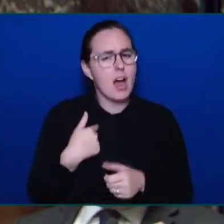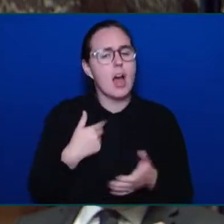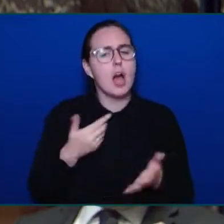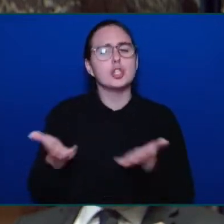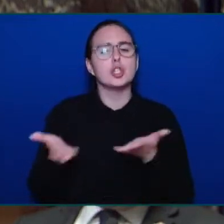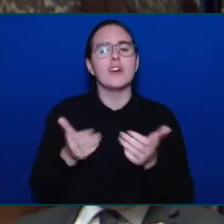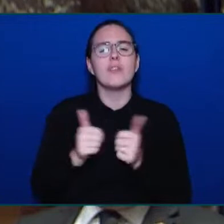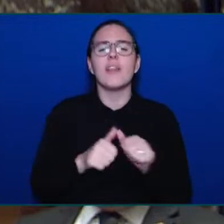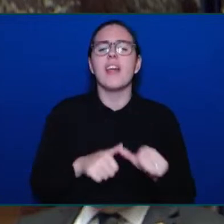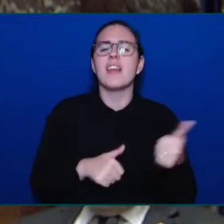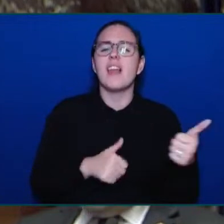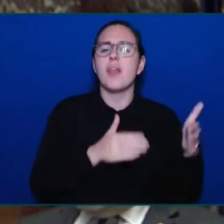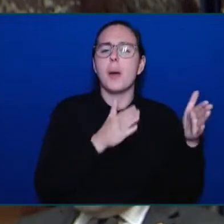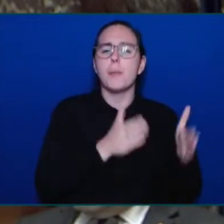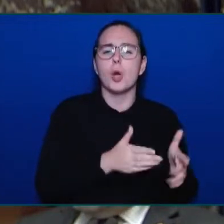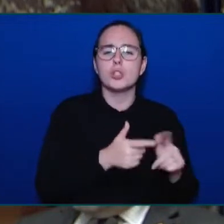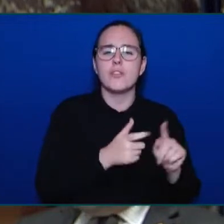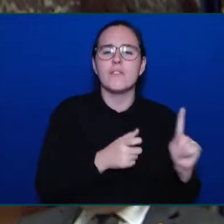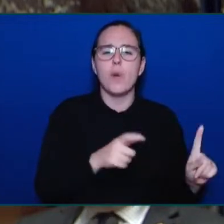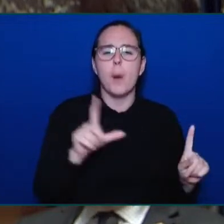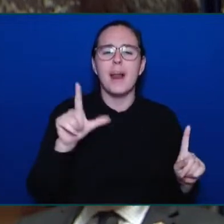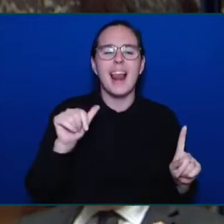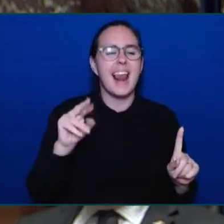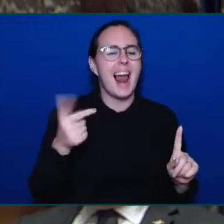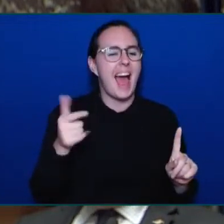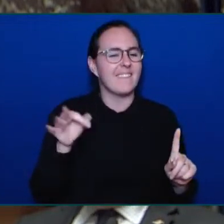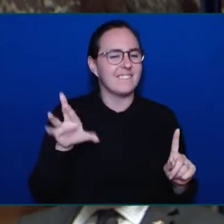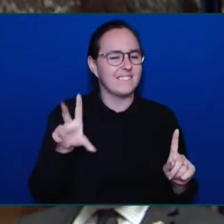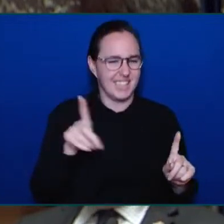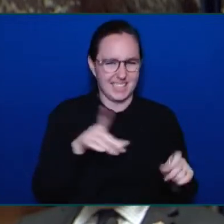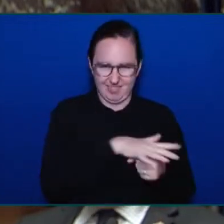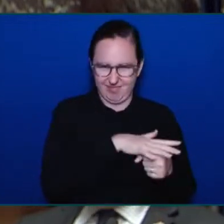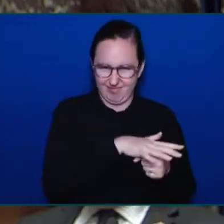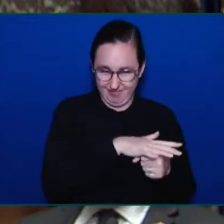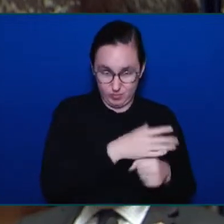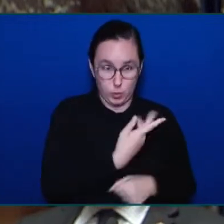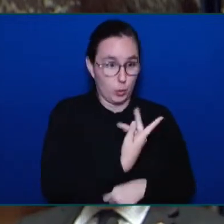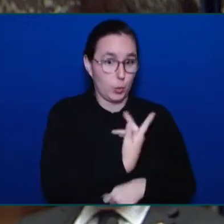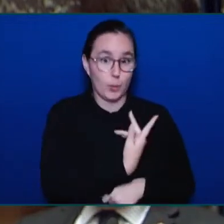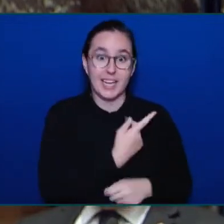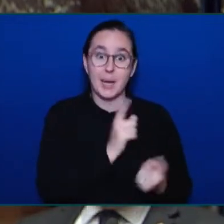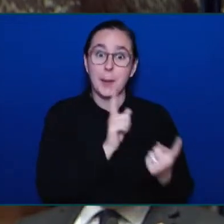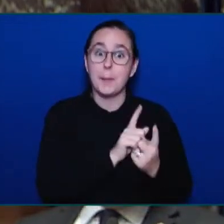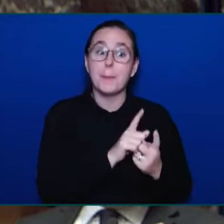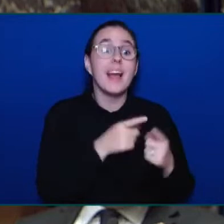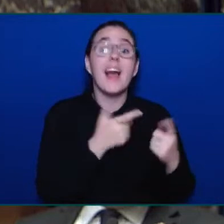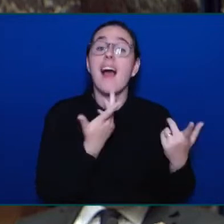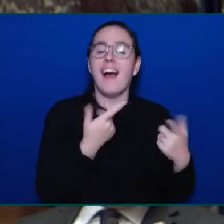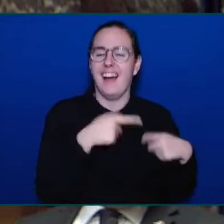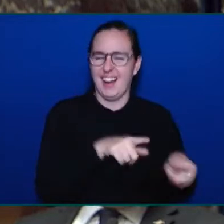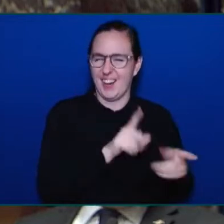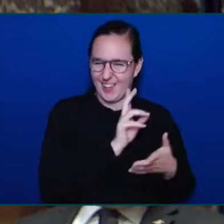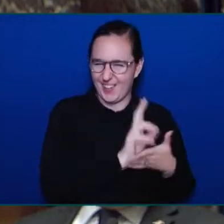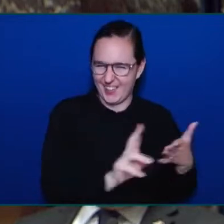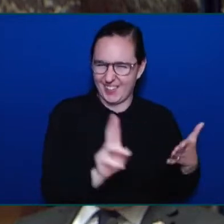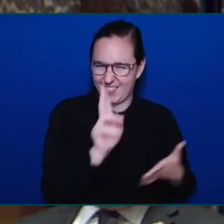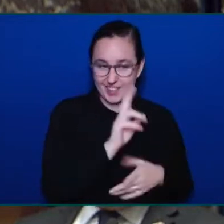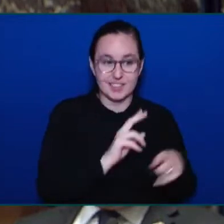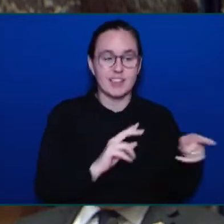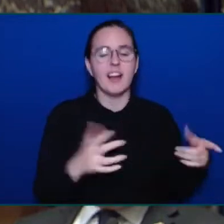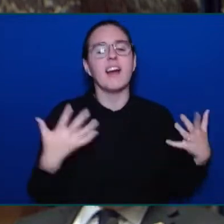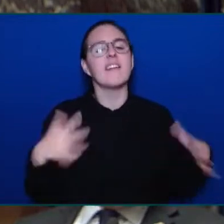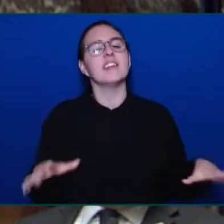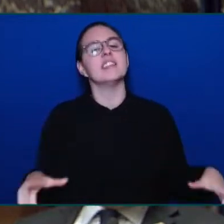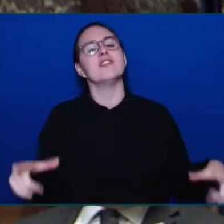They actually met at university. She's now retired and has become fully engaged in the FIRST robotics movement with